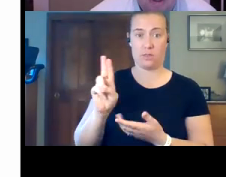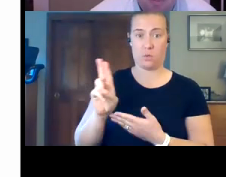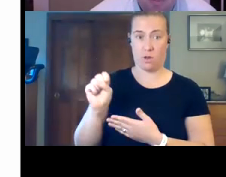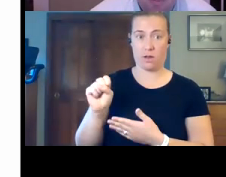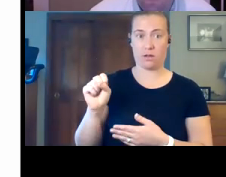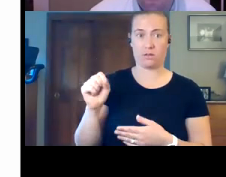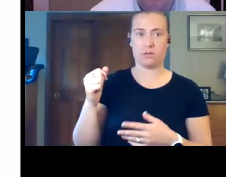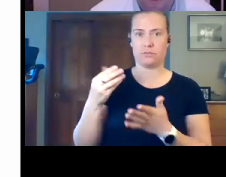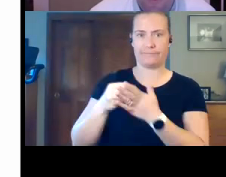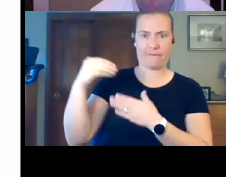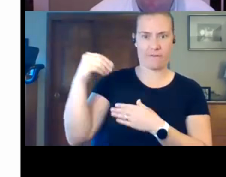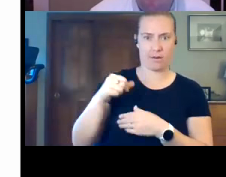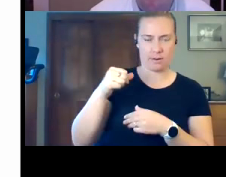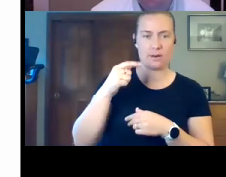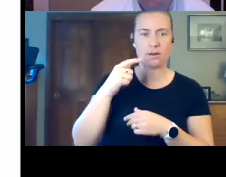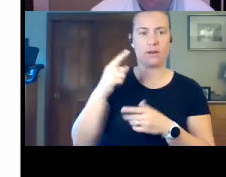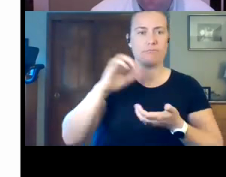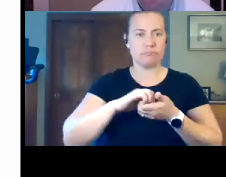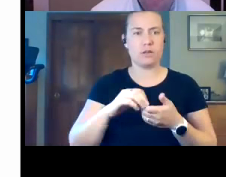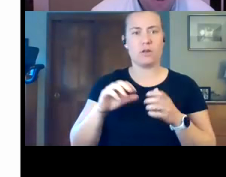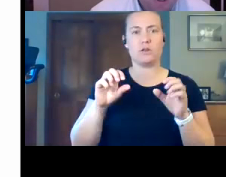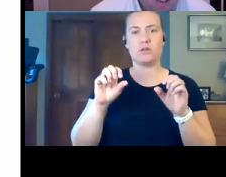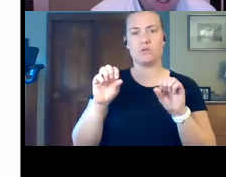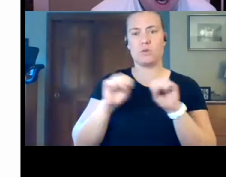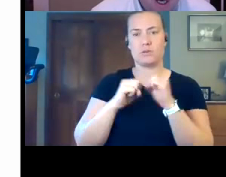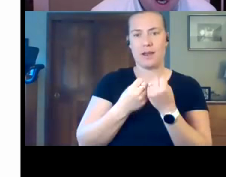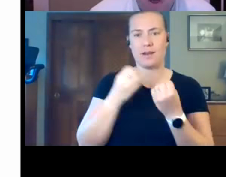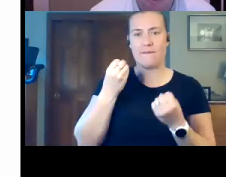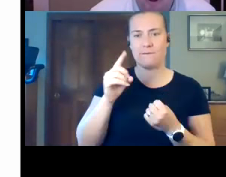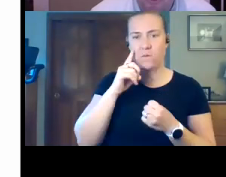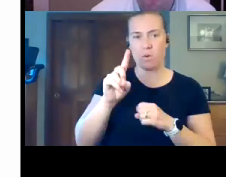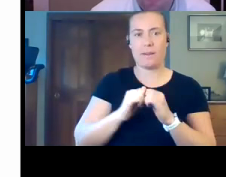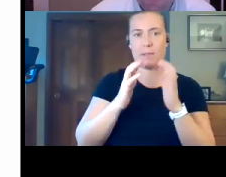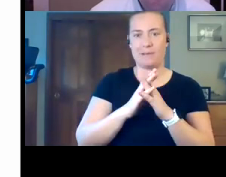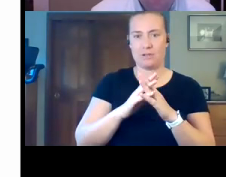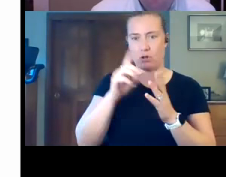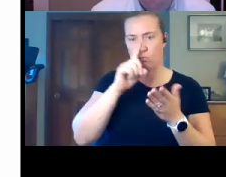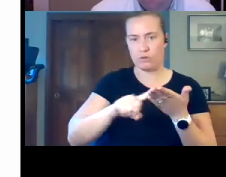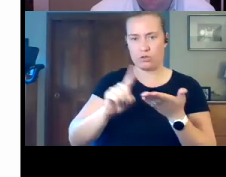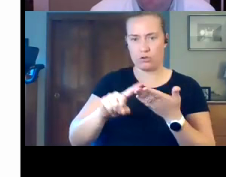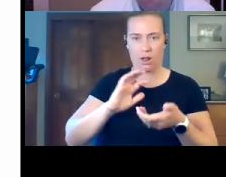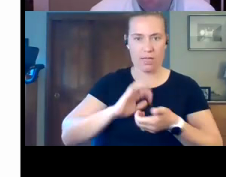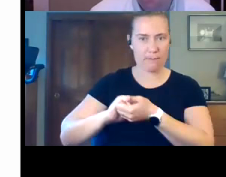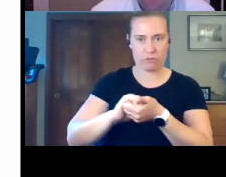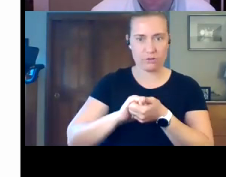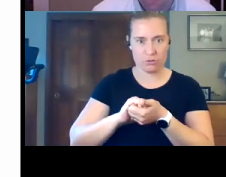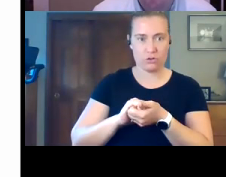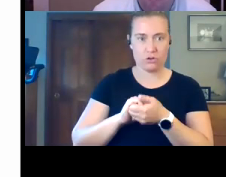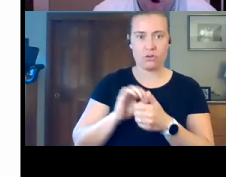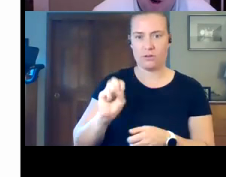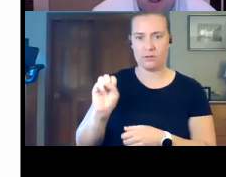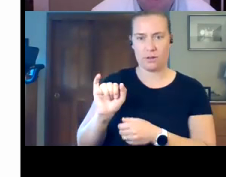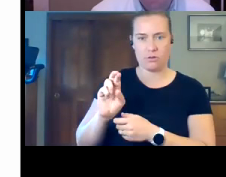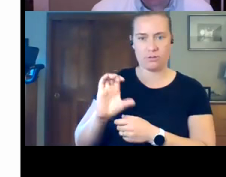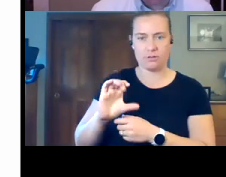is partnered with the Society for Implementation Research Collaboration. And this is really focused on developing a research agenda